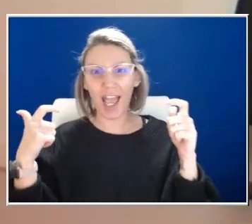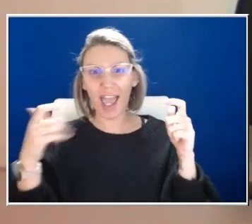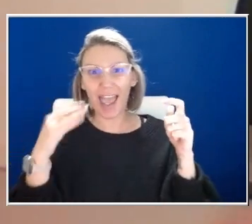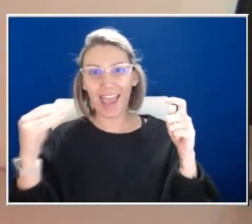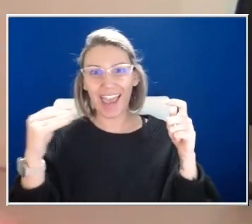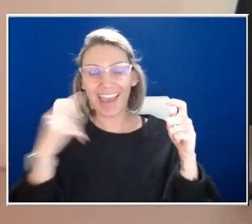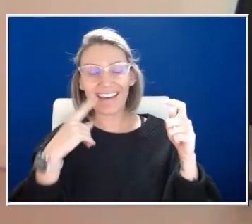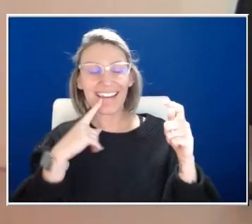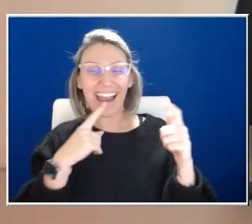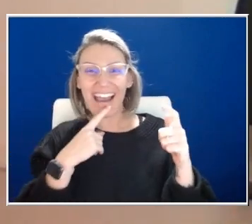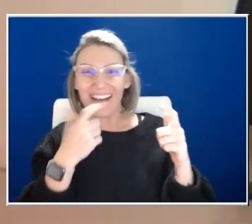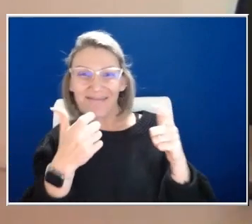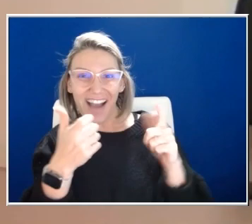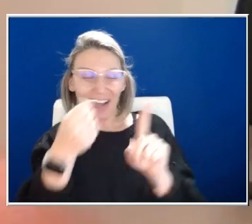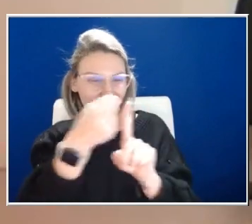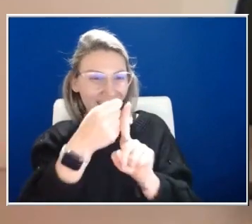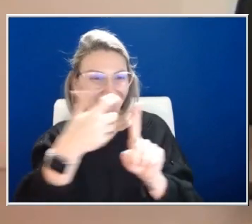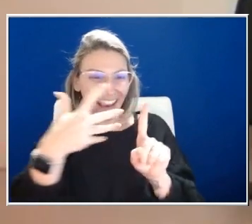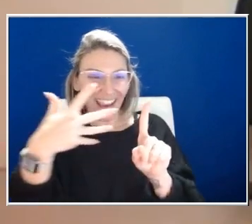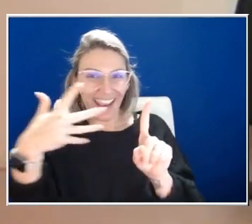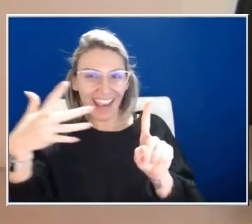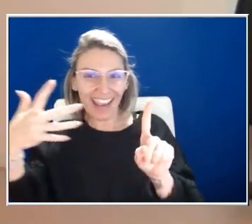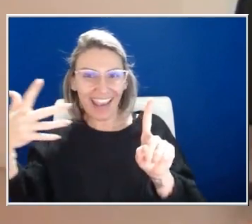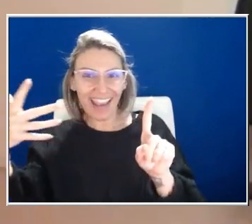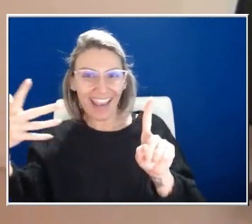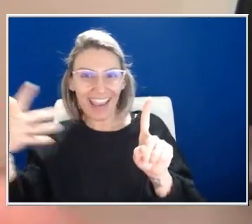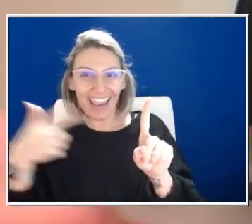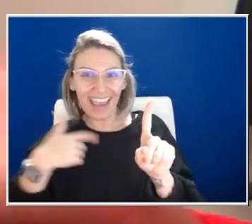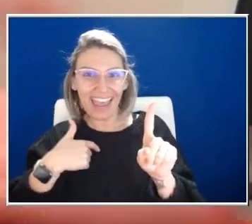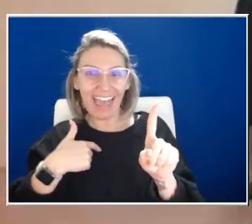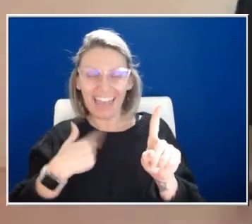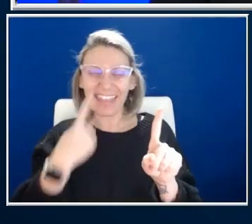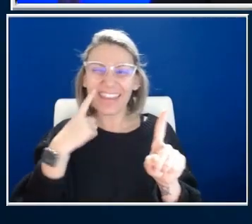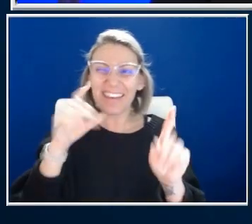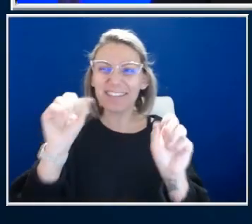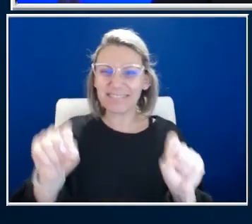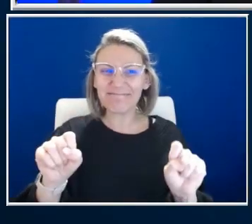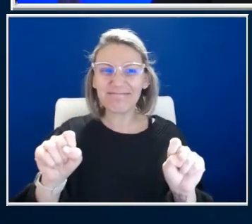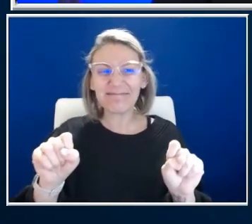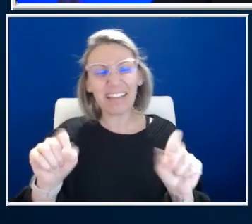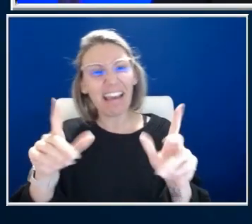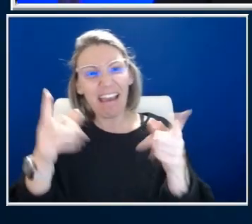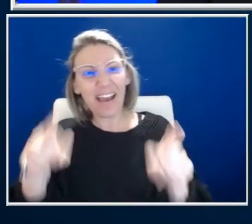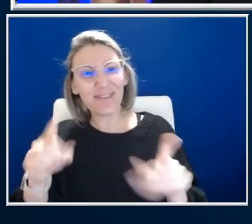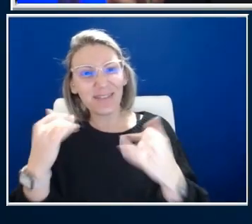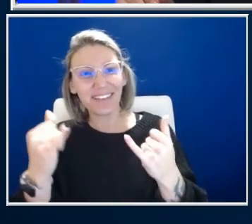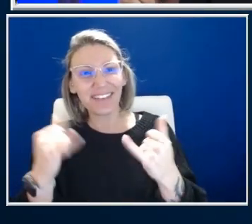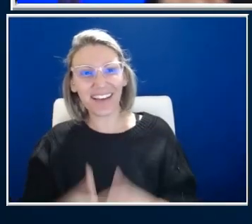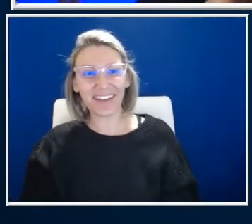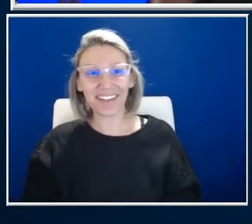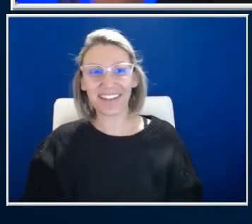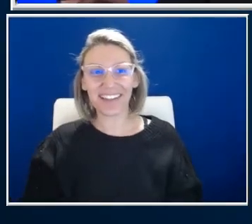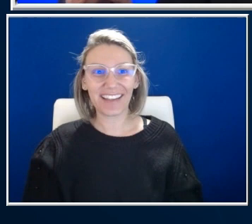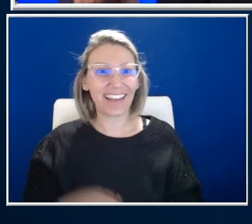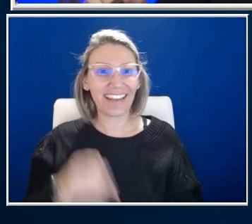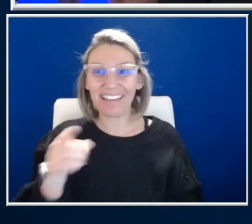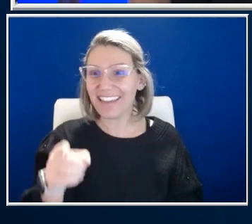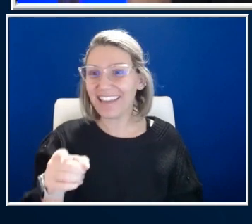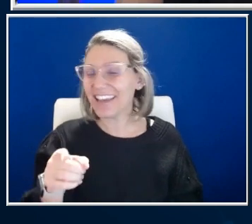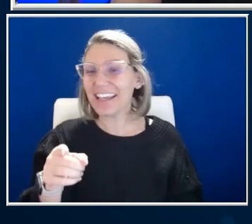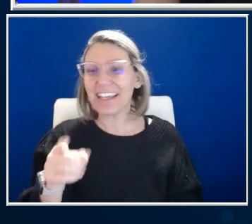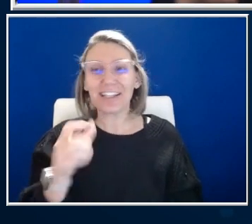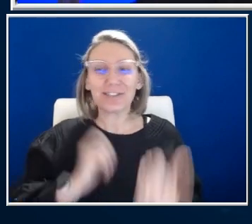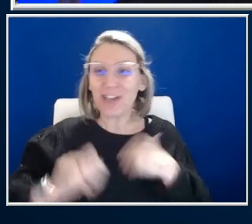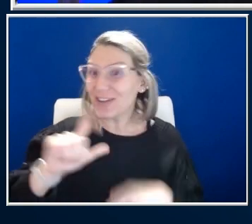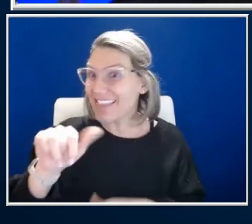grow. So why shouldn't I be able to go? I think I can make that an acronym. Yeah, I think you could. Yolanda, this show is live, so there's no editing. And